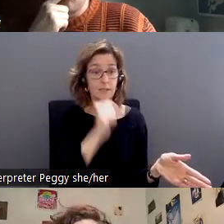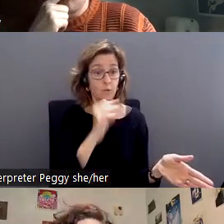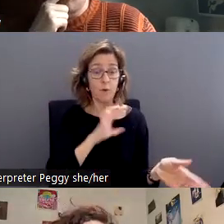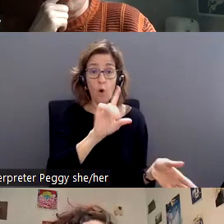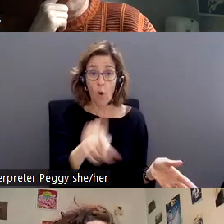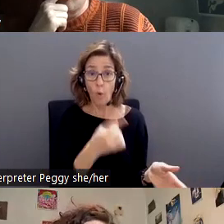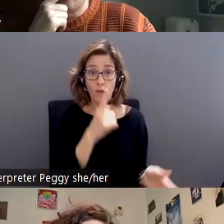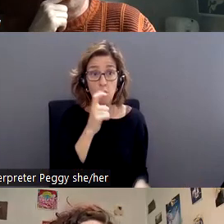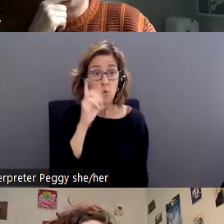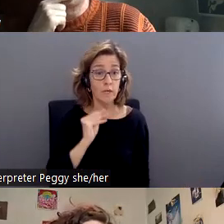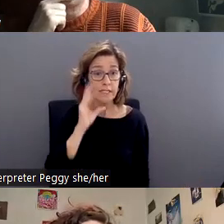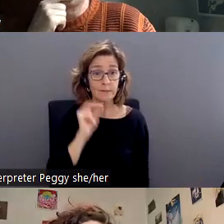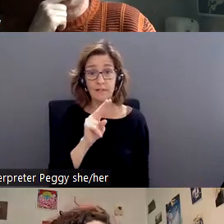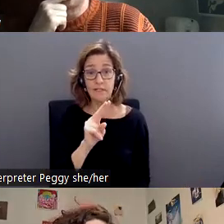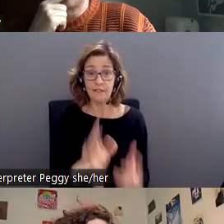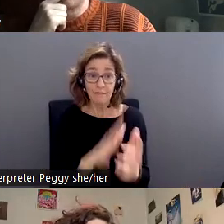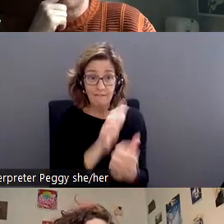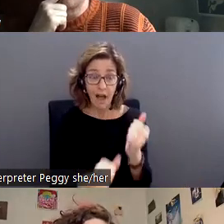There's all sorts of different